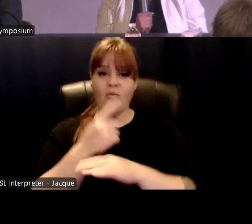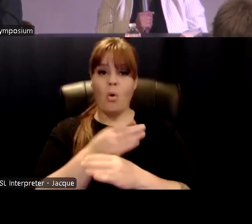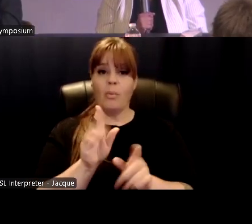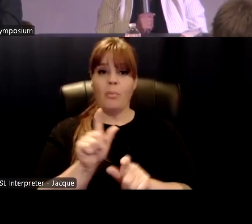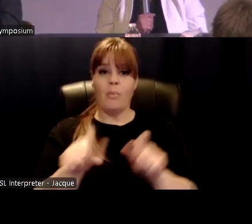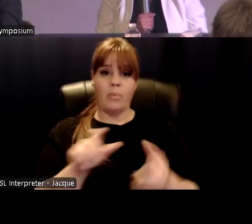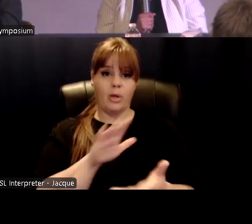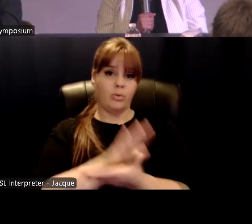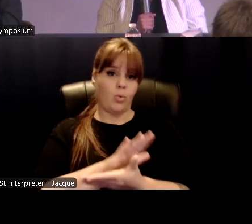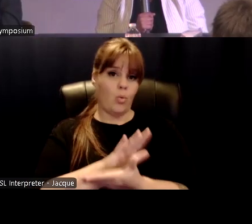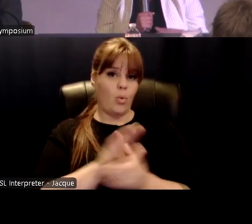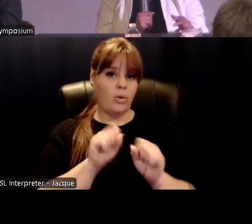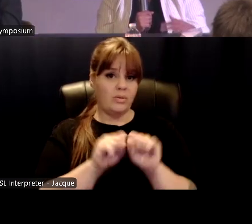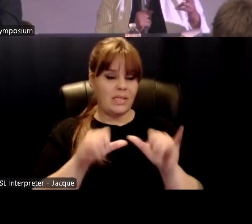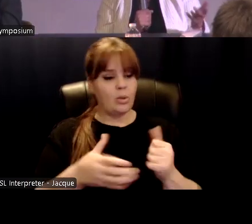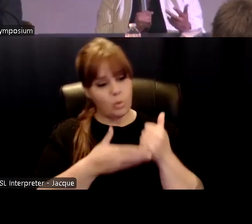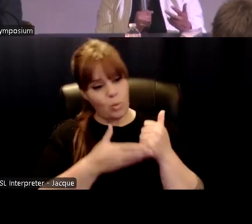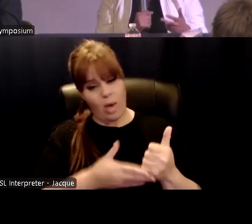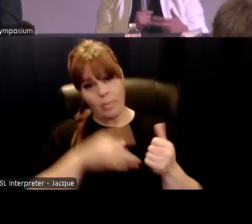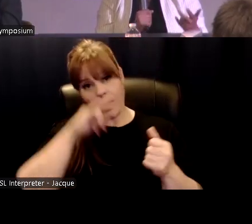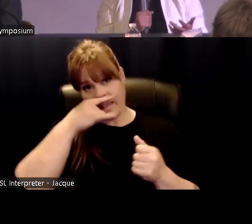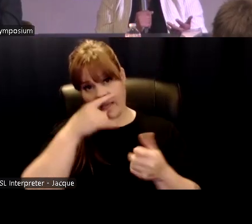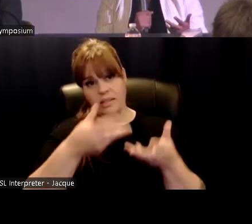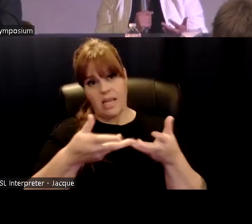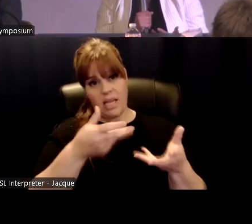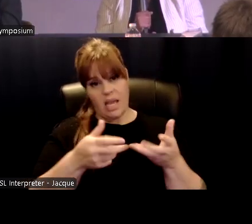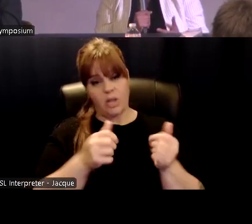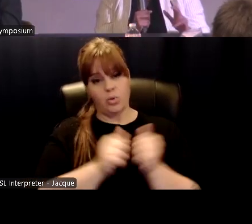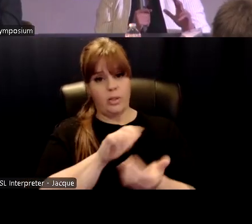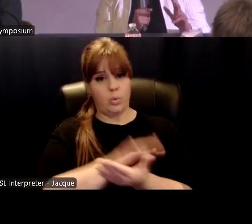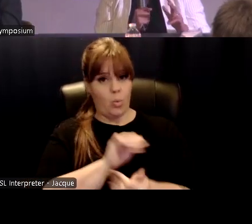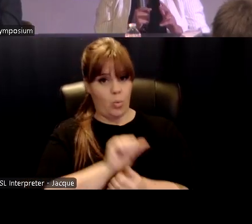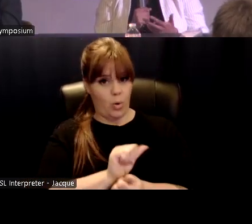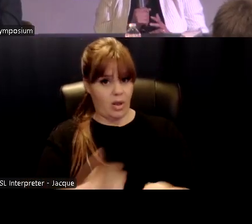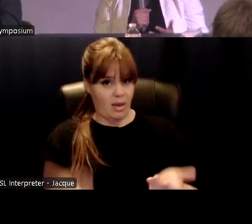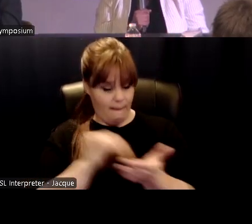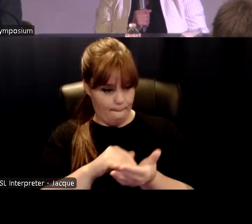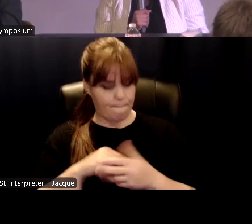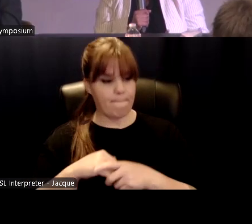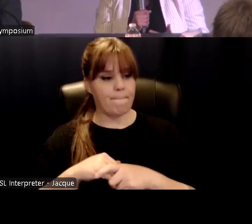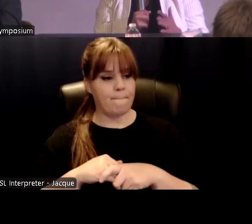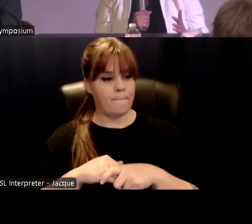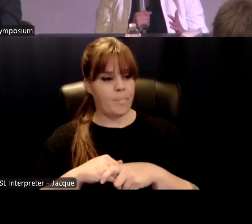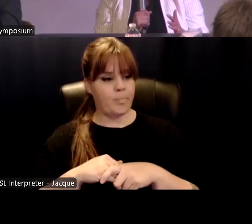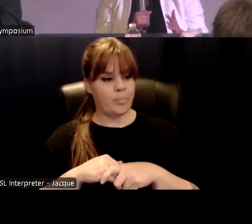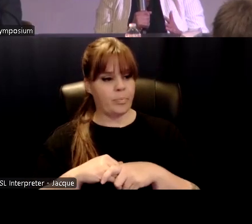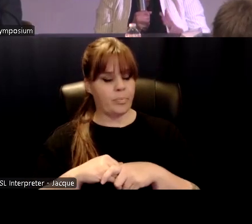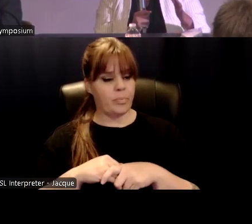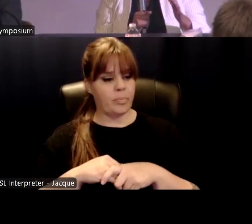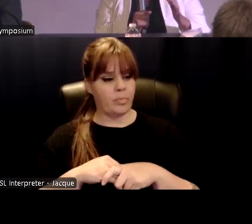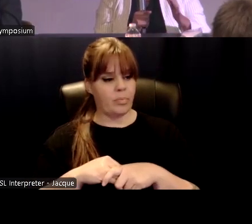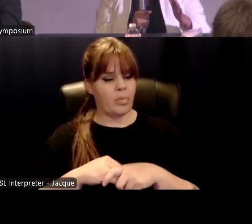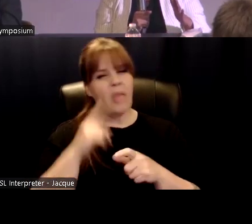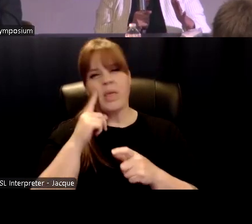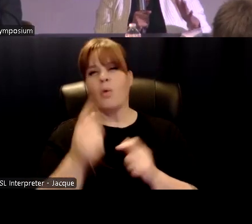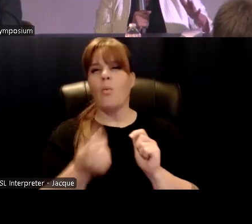systems, to help kids engage with schoolwork again. I think one of the most challenging things is